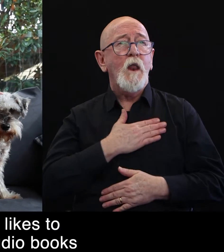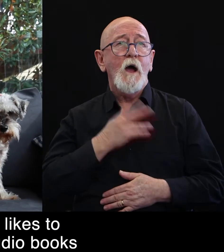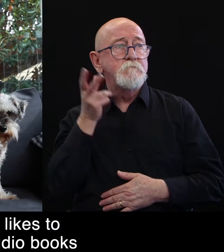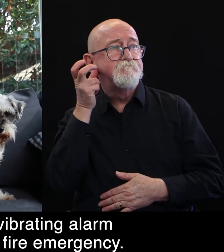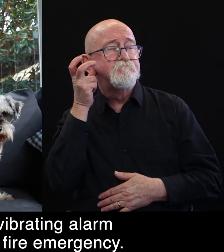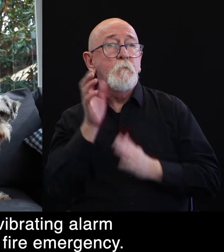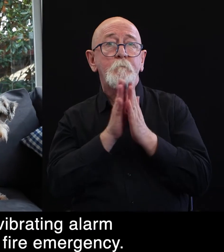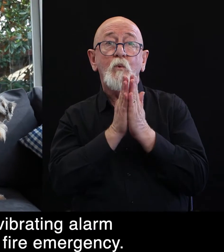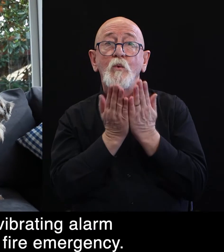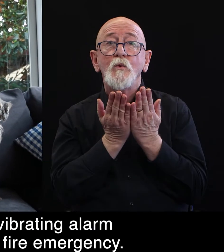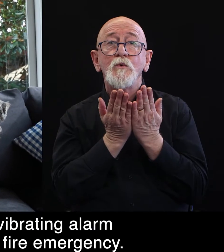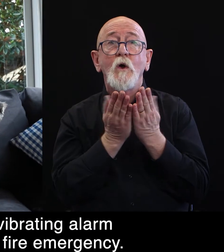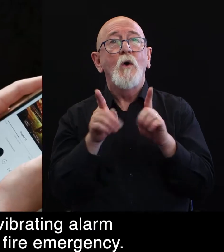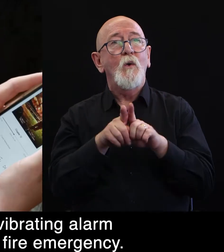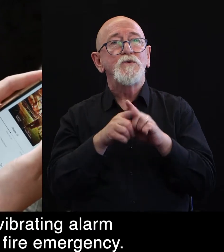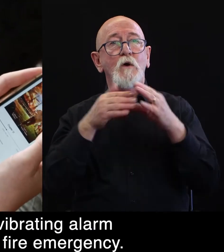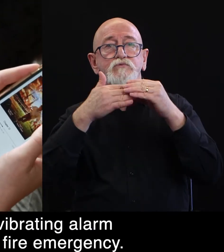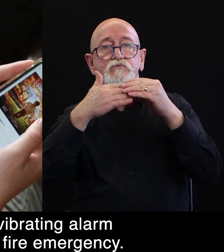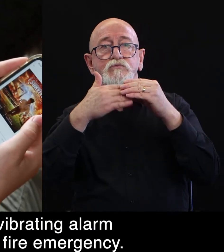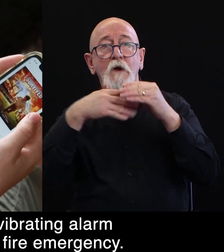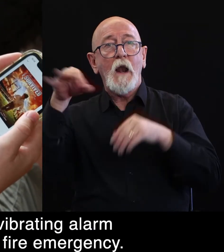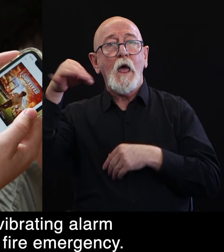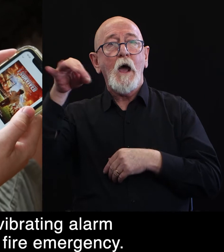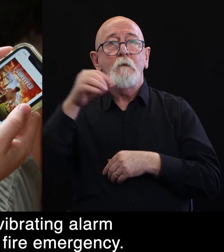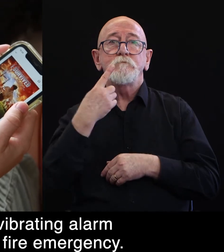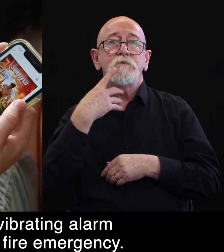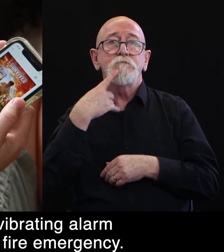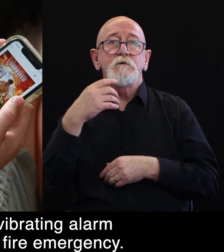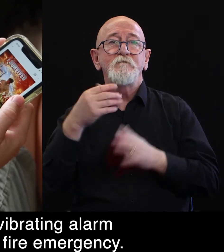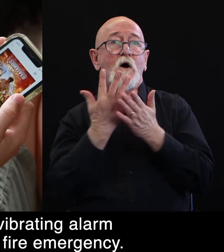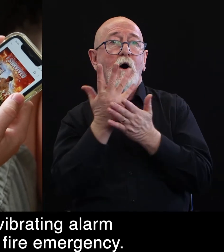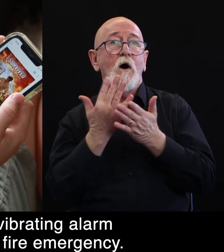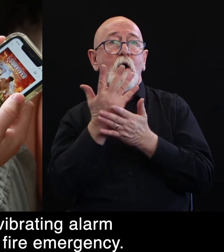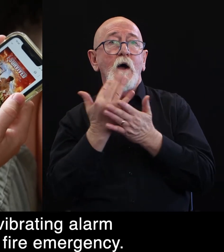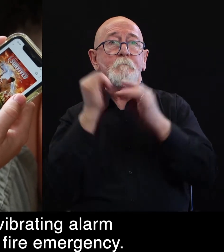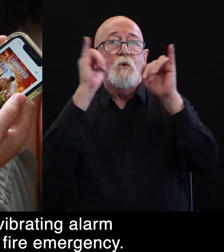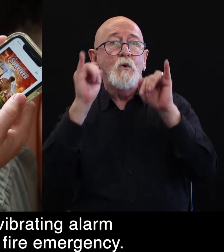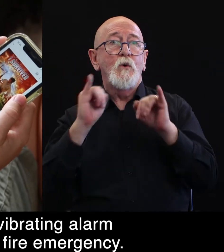audio books and he uses a vibrating alarm in case there's a fire emergency.